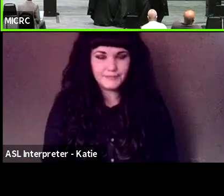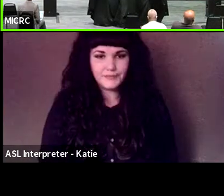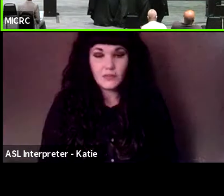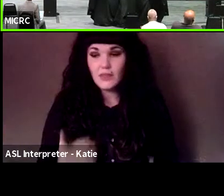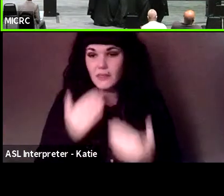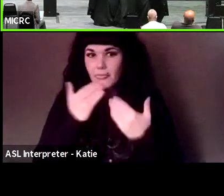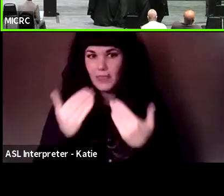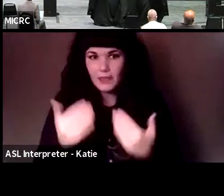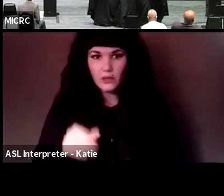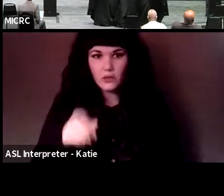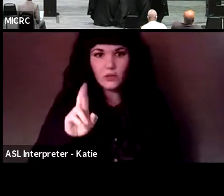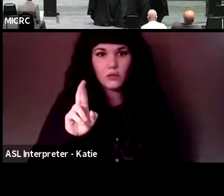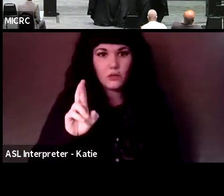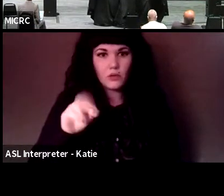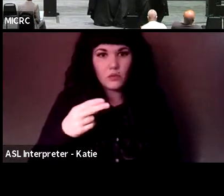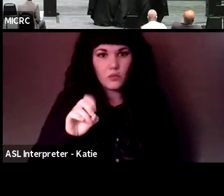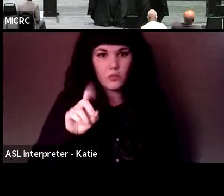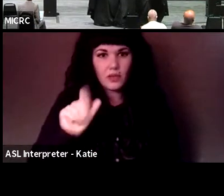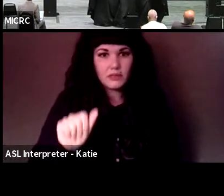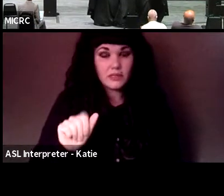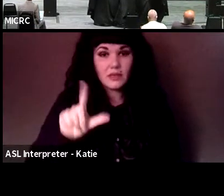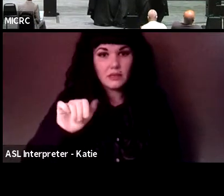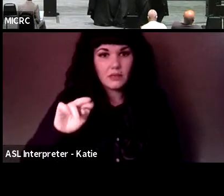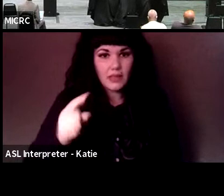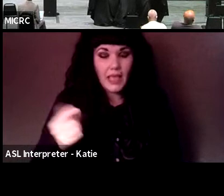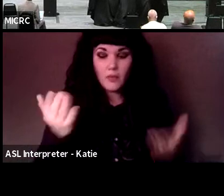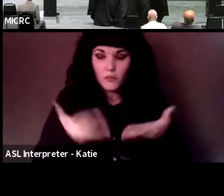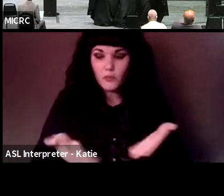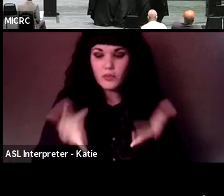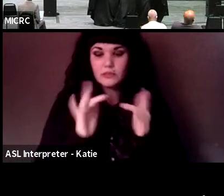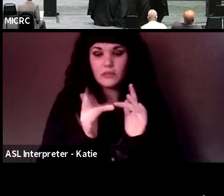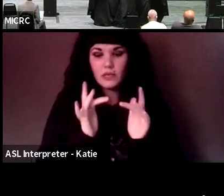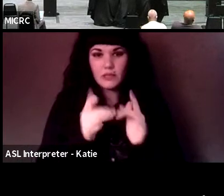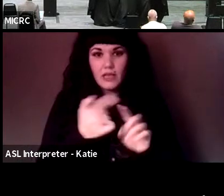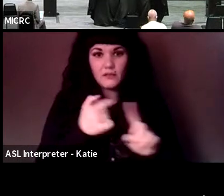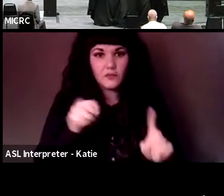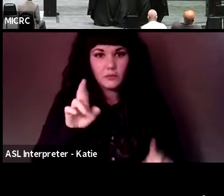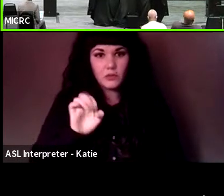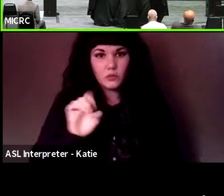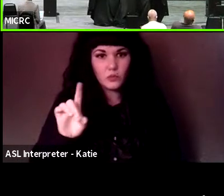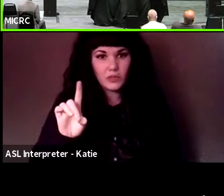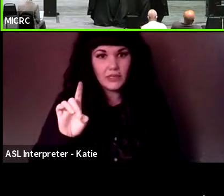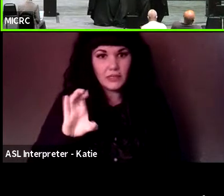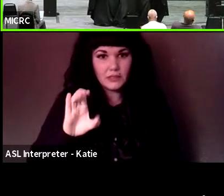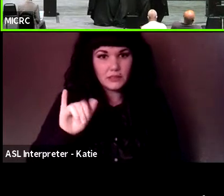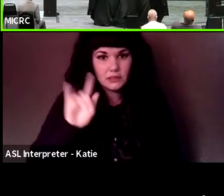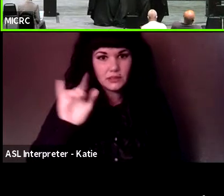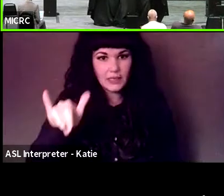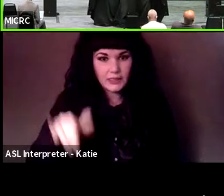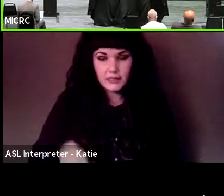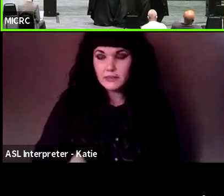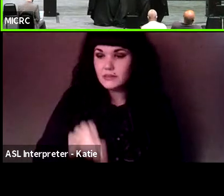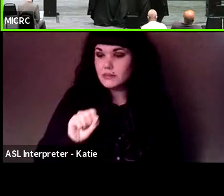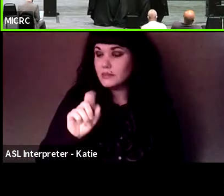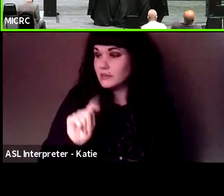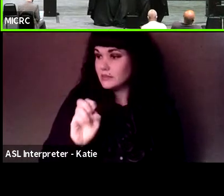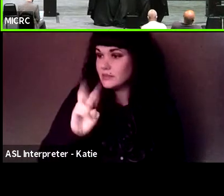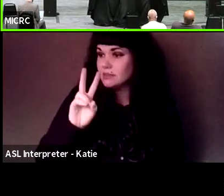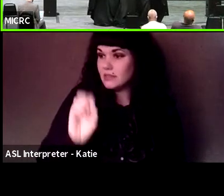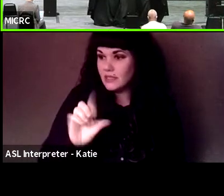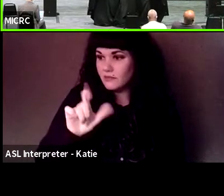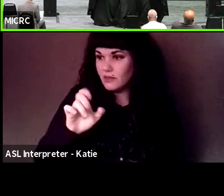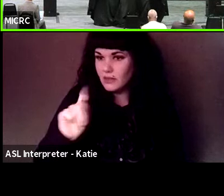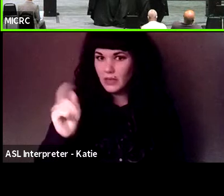Rhonda Lang. Present, attending remotely from Reed City, Michigan. Steve Flett. Present.